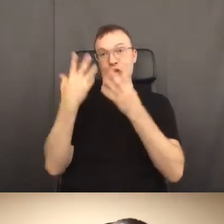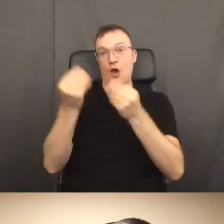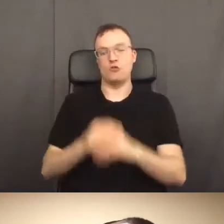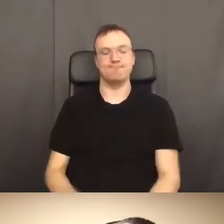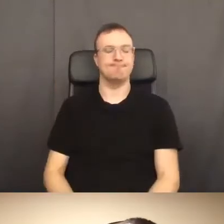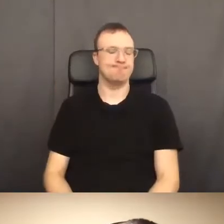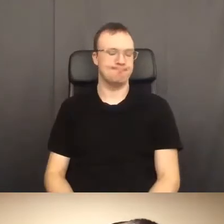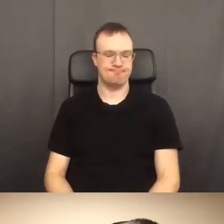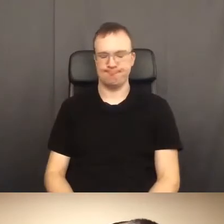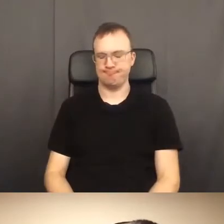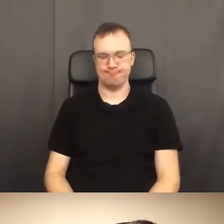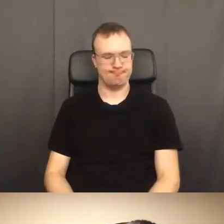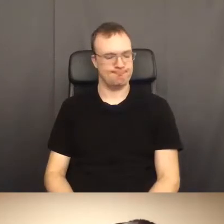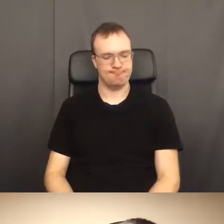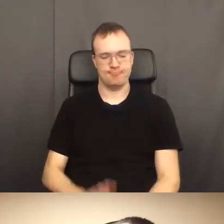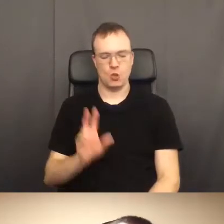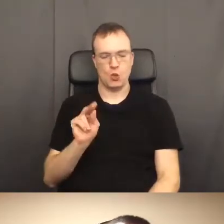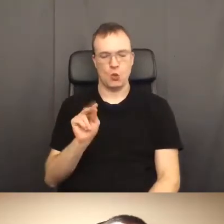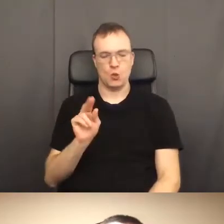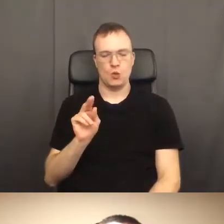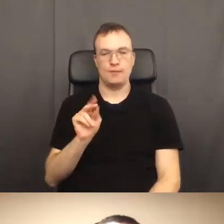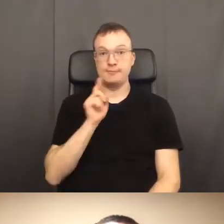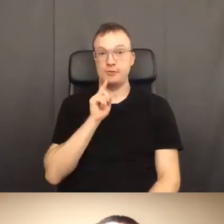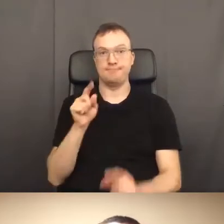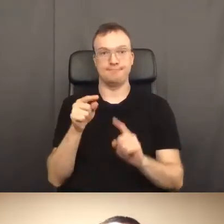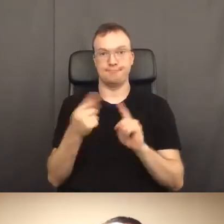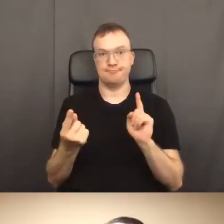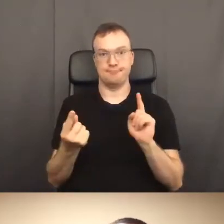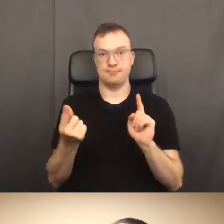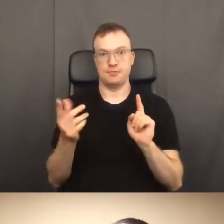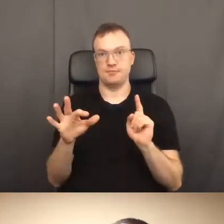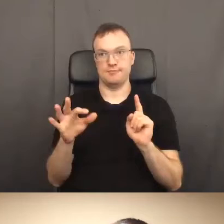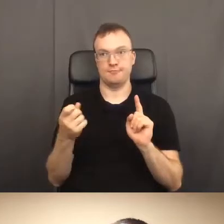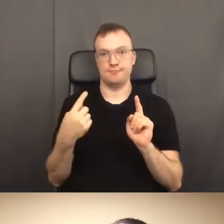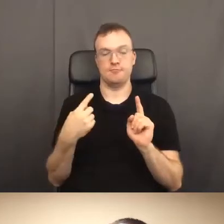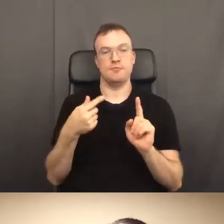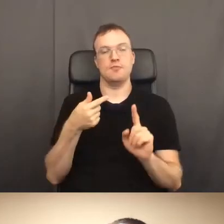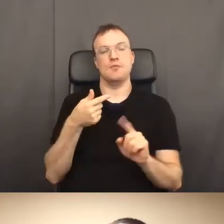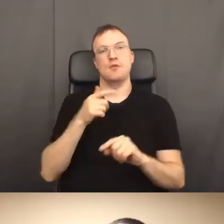actually, on the contrary, his